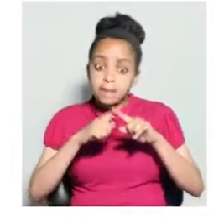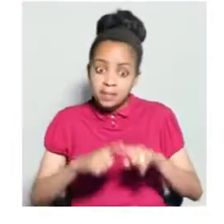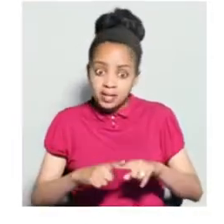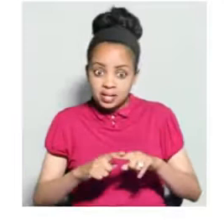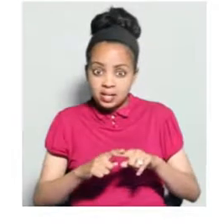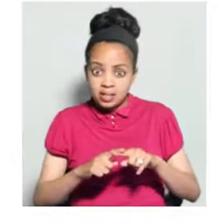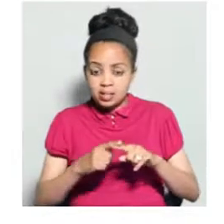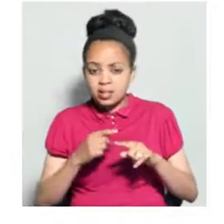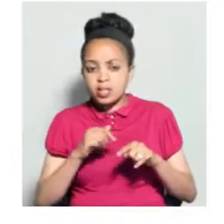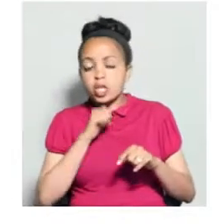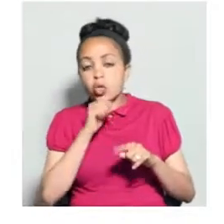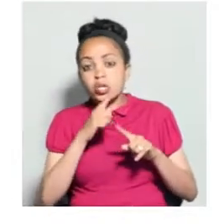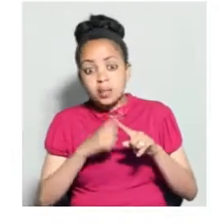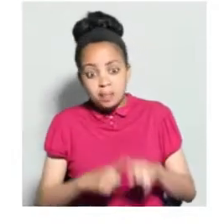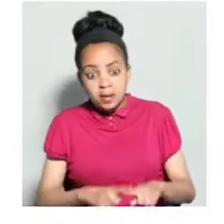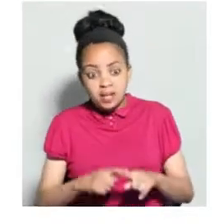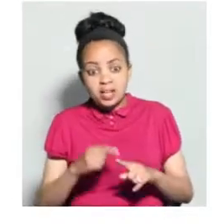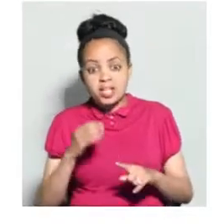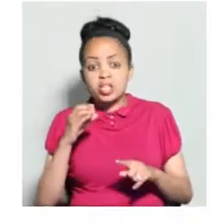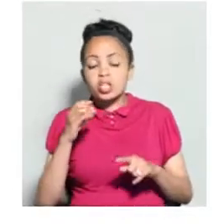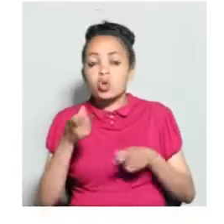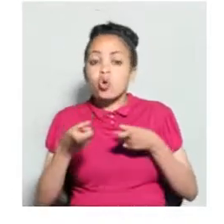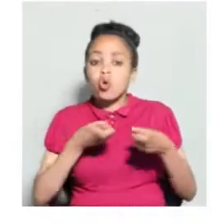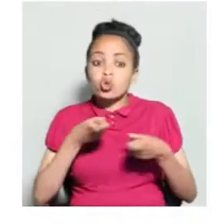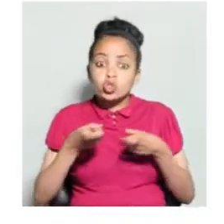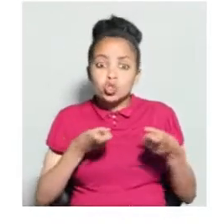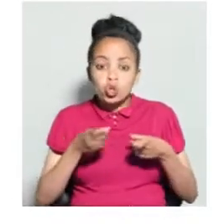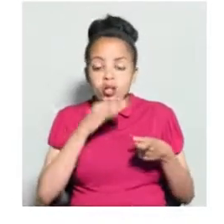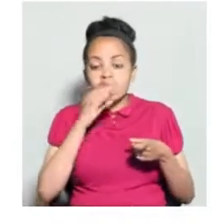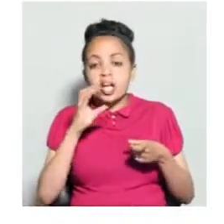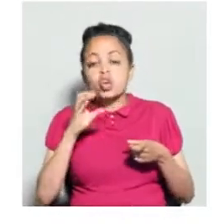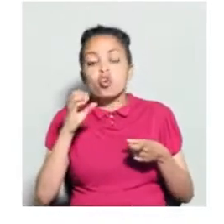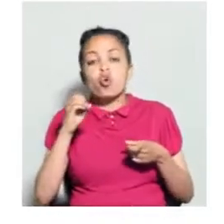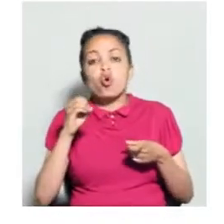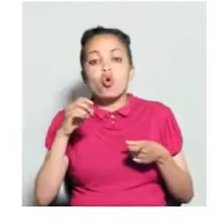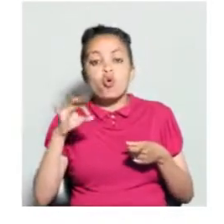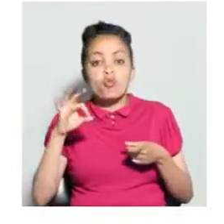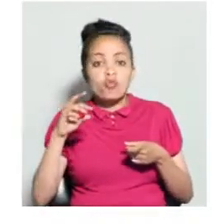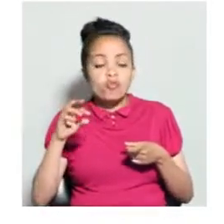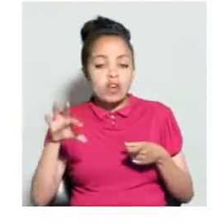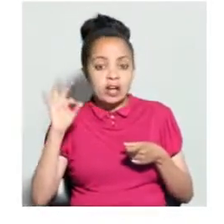dependent variable, confounding variable, and a controlled variable.